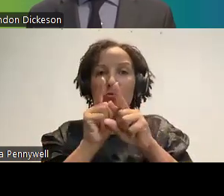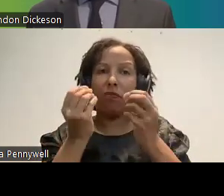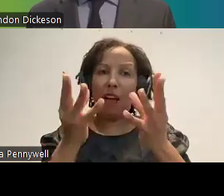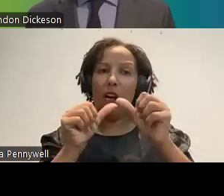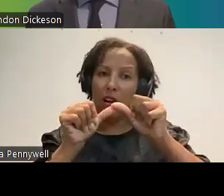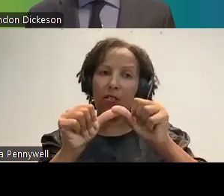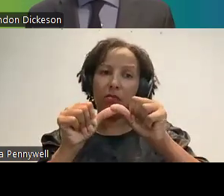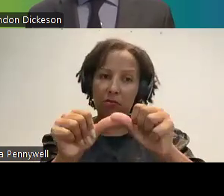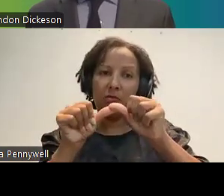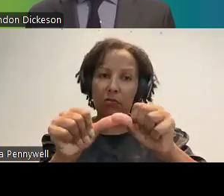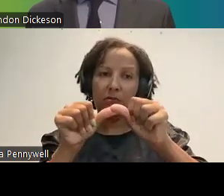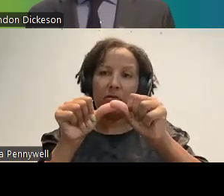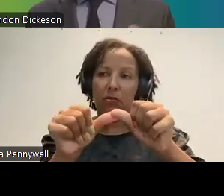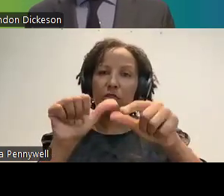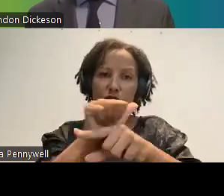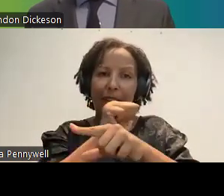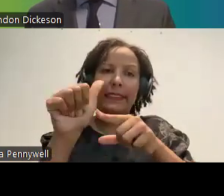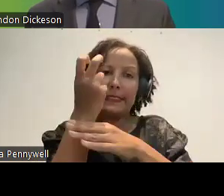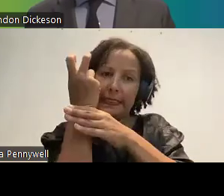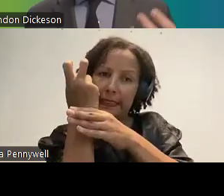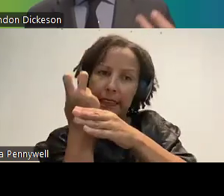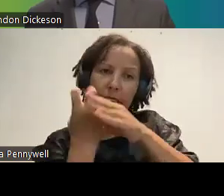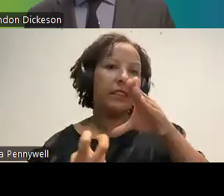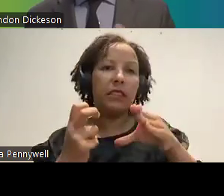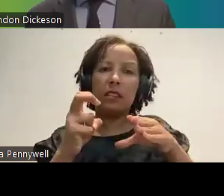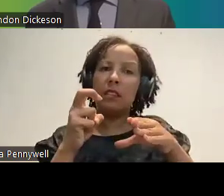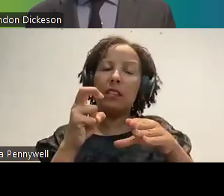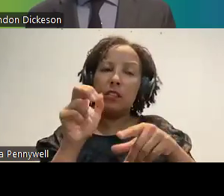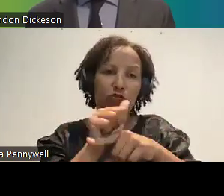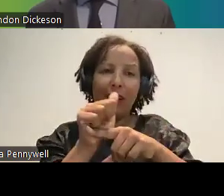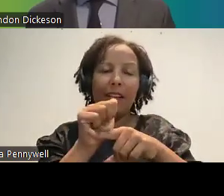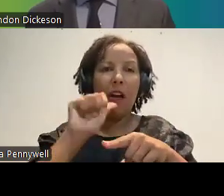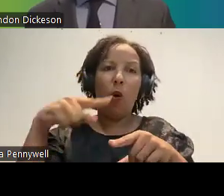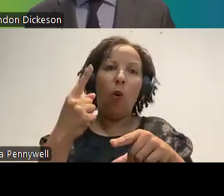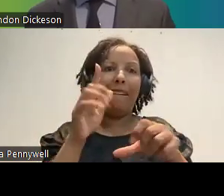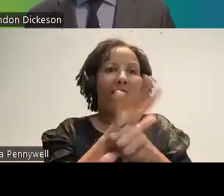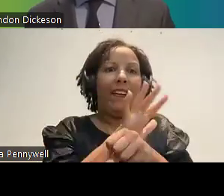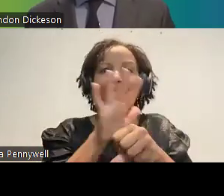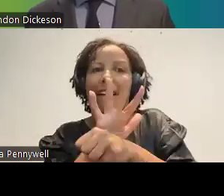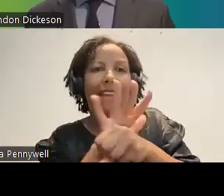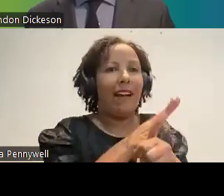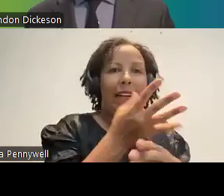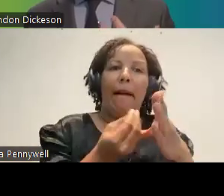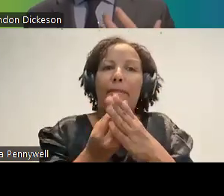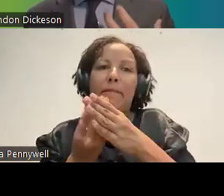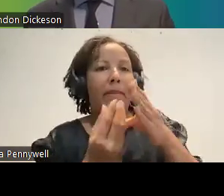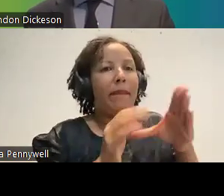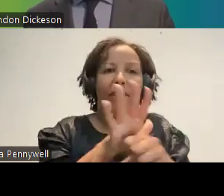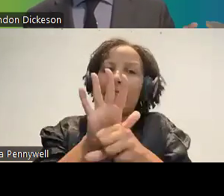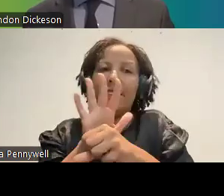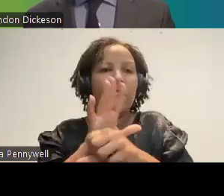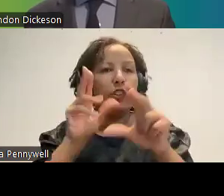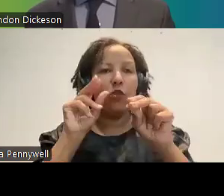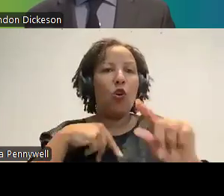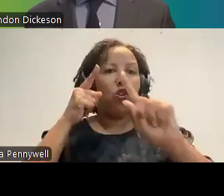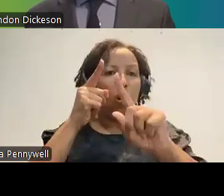people in this space so that we're not just filling gaps, we're providing quality services that allow individuals to go on and have a